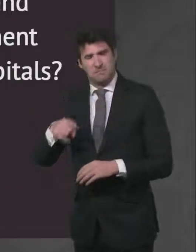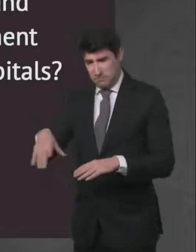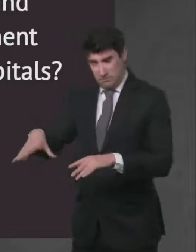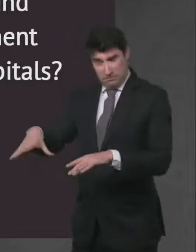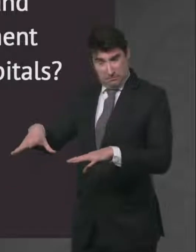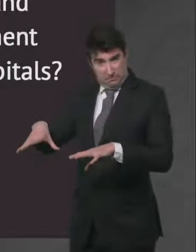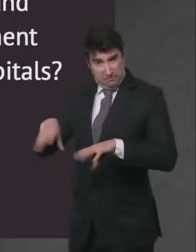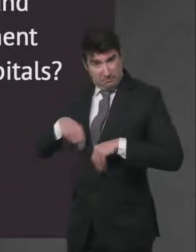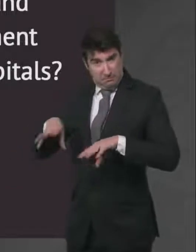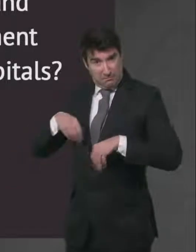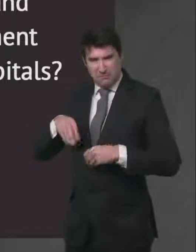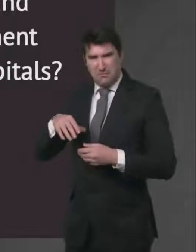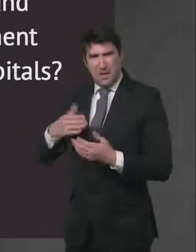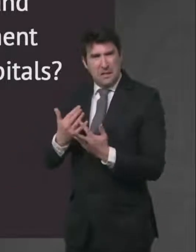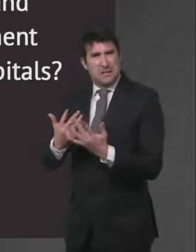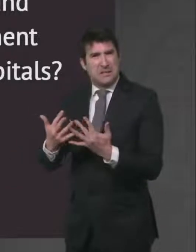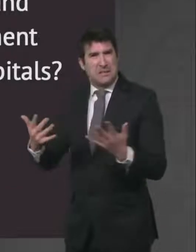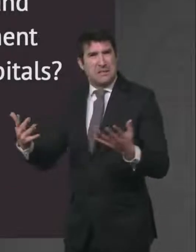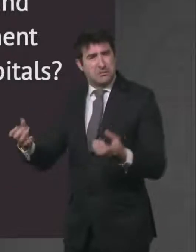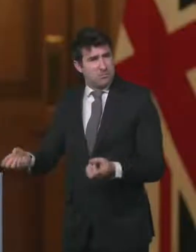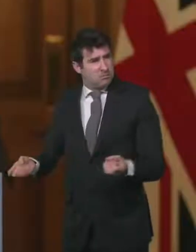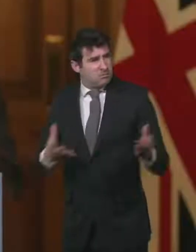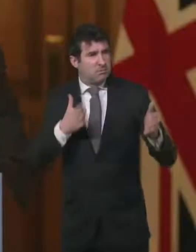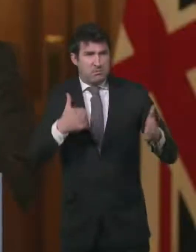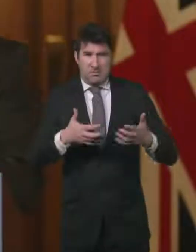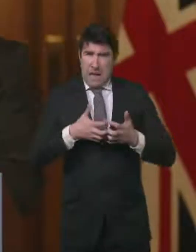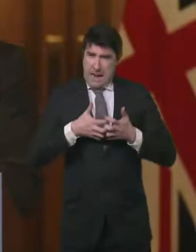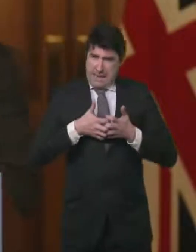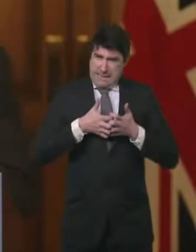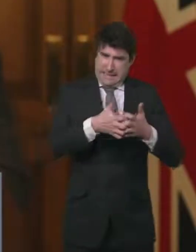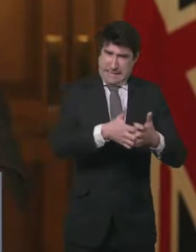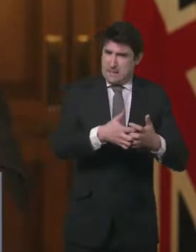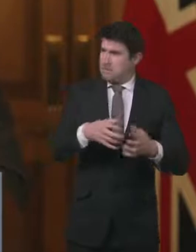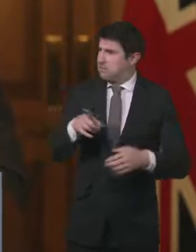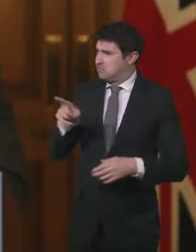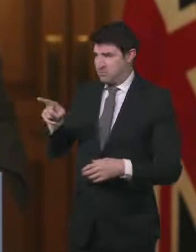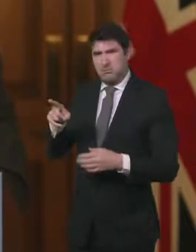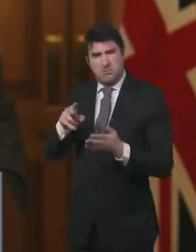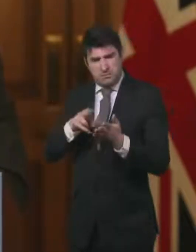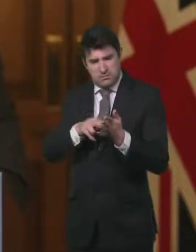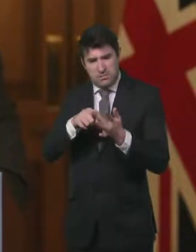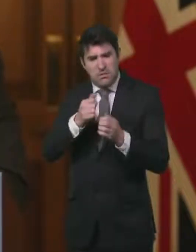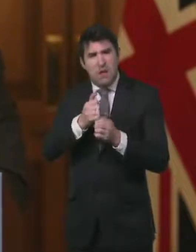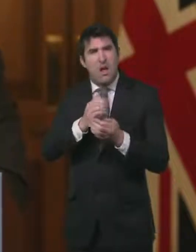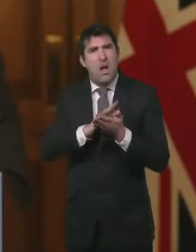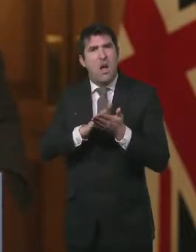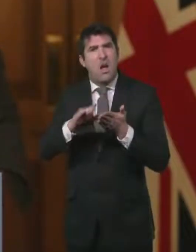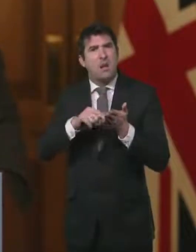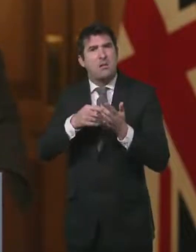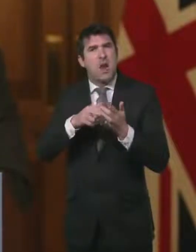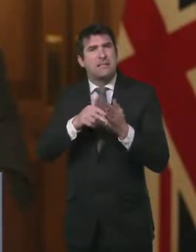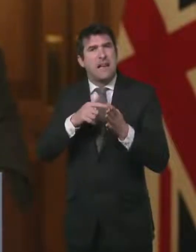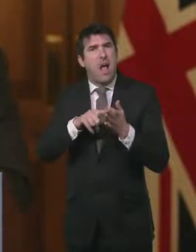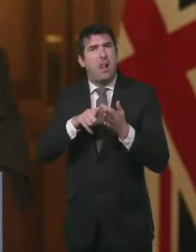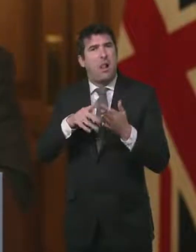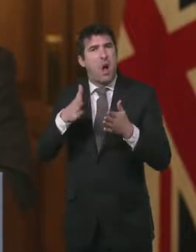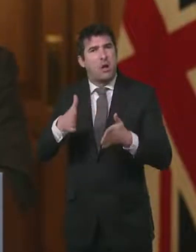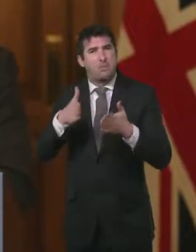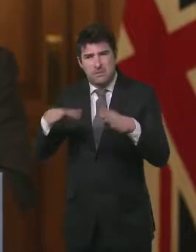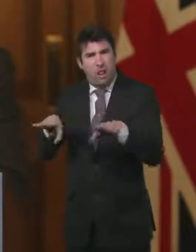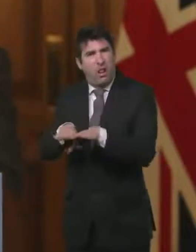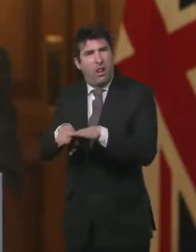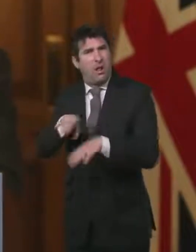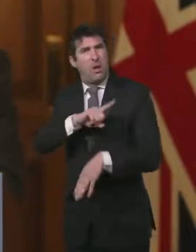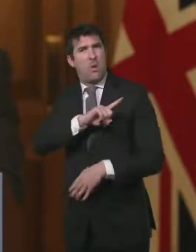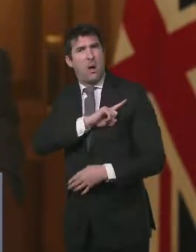to reopen the Nightingale hospitals? Well, actually, as far as I know, Jonathan, I can tell you, we are going to be making sure that the Nightingale hospitals